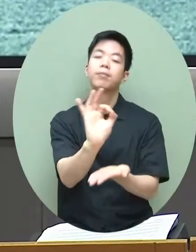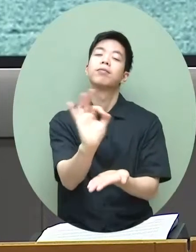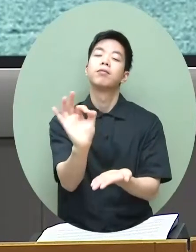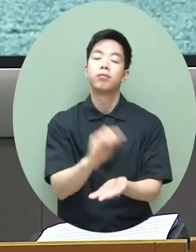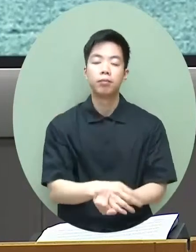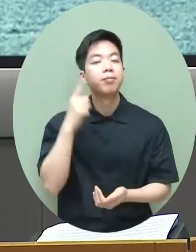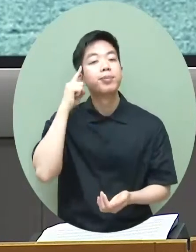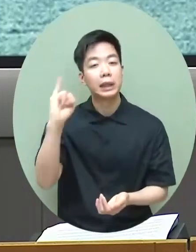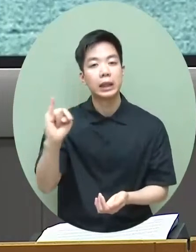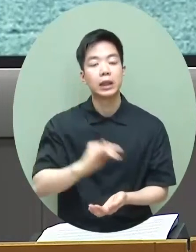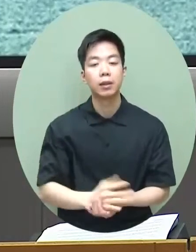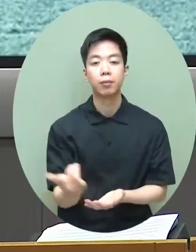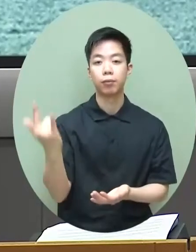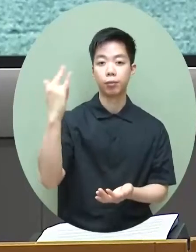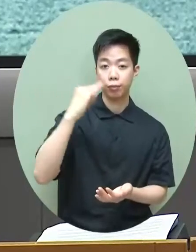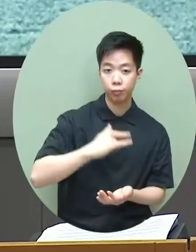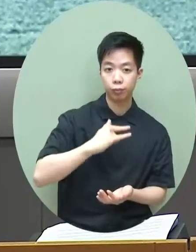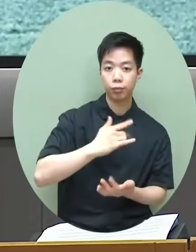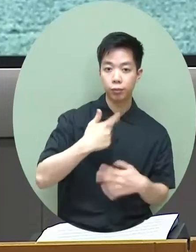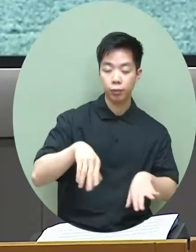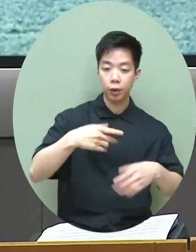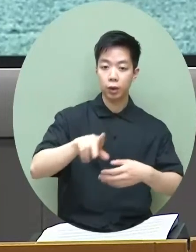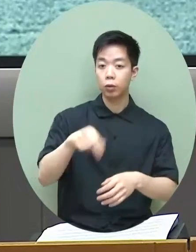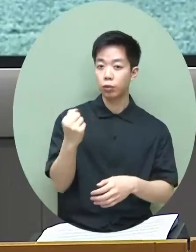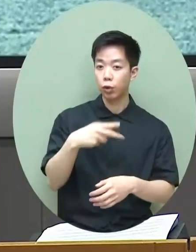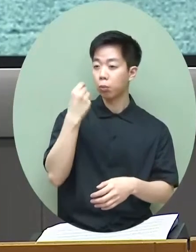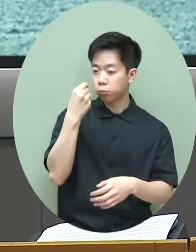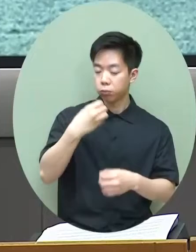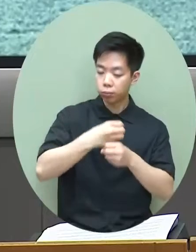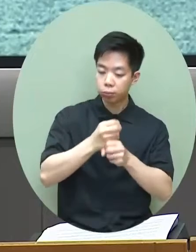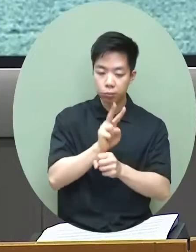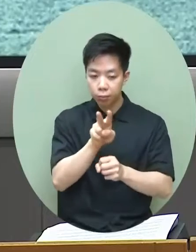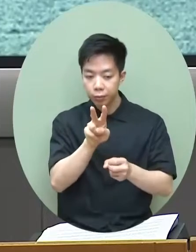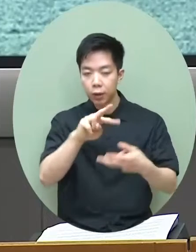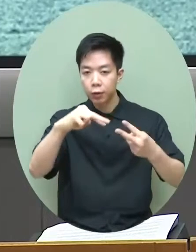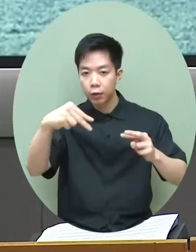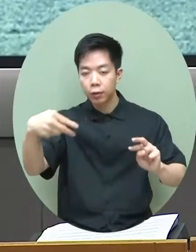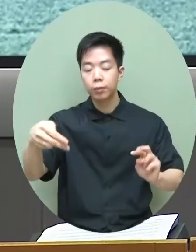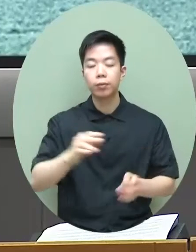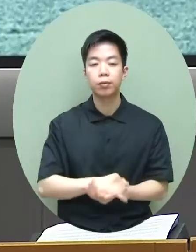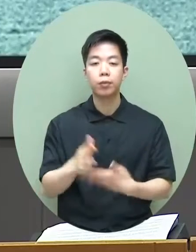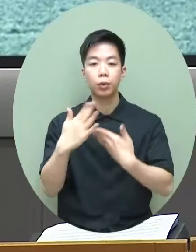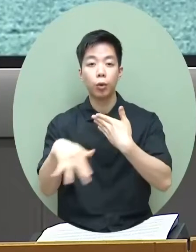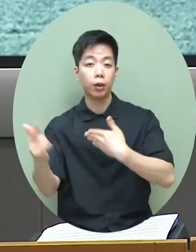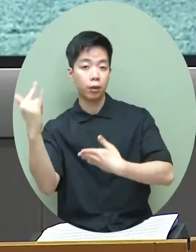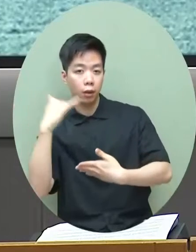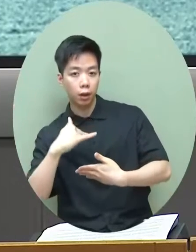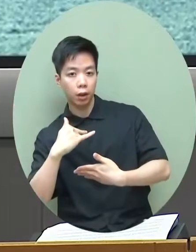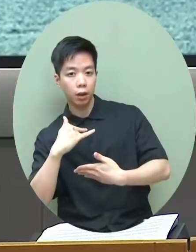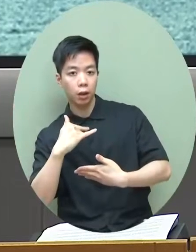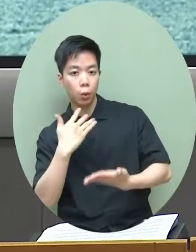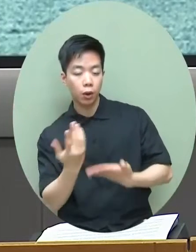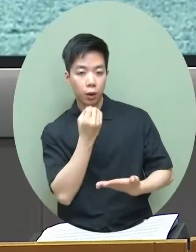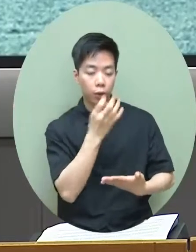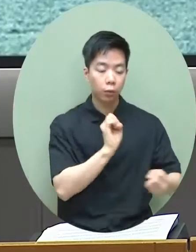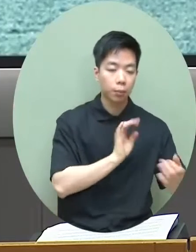he contracted, BA subtype. So we will consider whether he's an